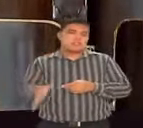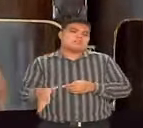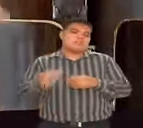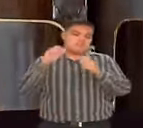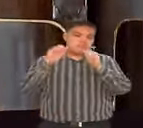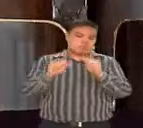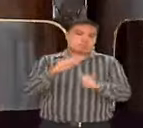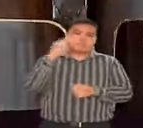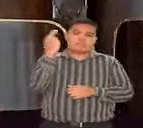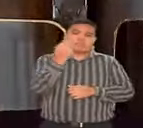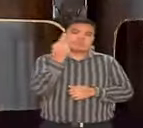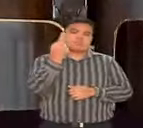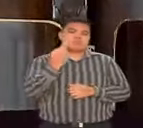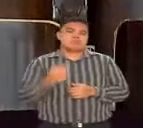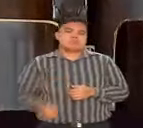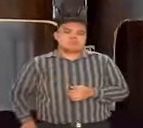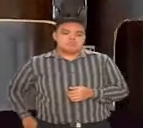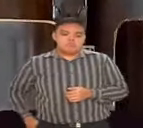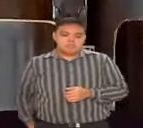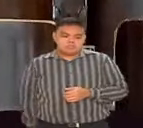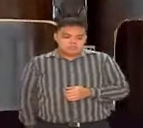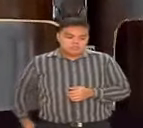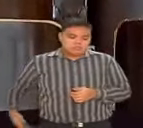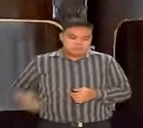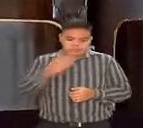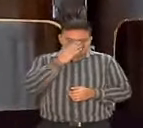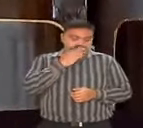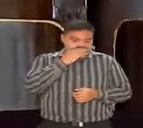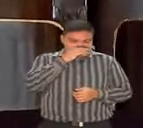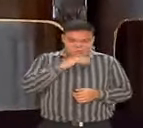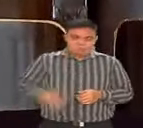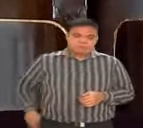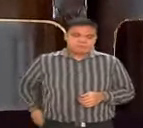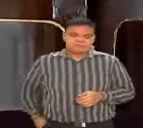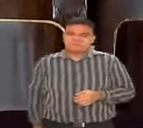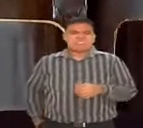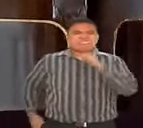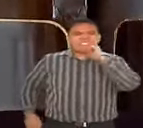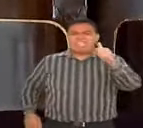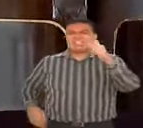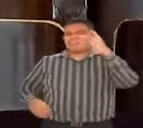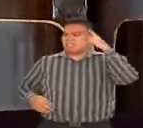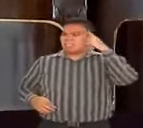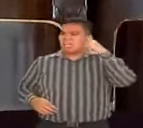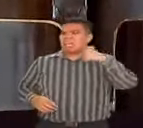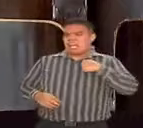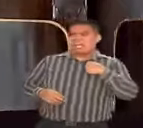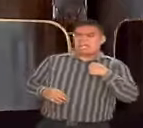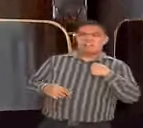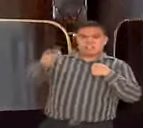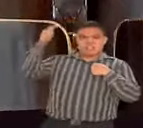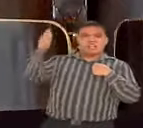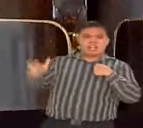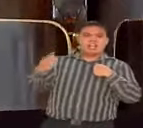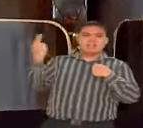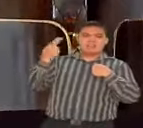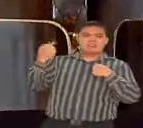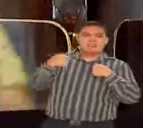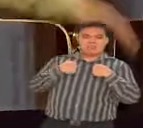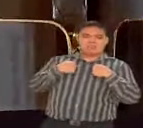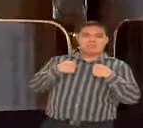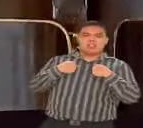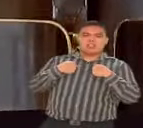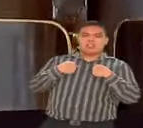So ayaw pagunahona nga ako gamiton ko sa Ginoo kay maayo kay ko. anira gid atong